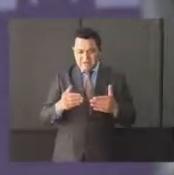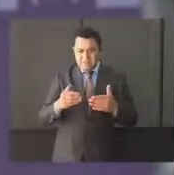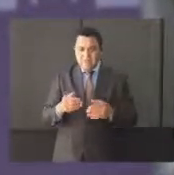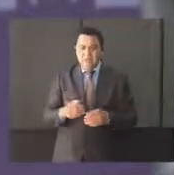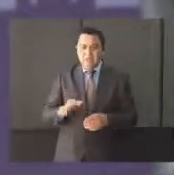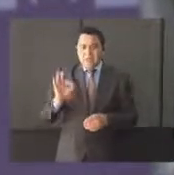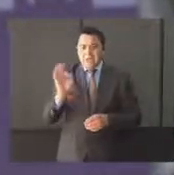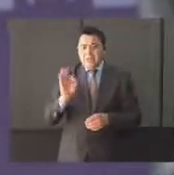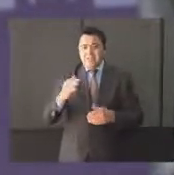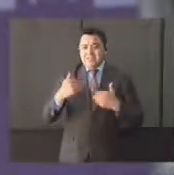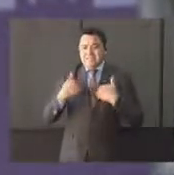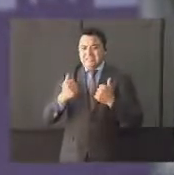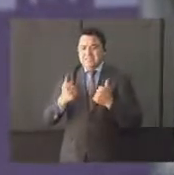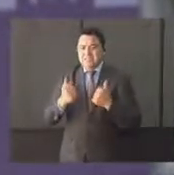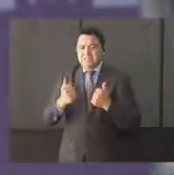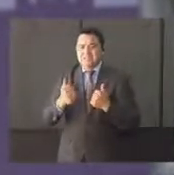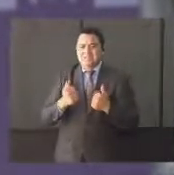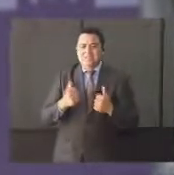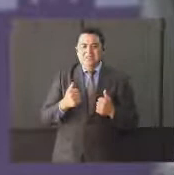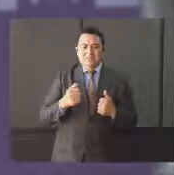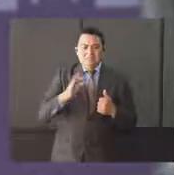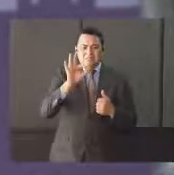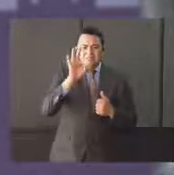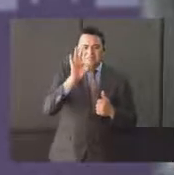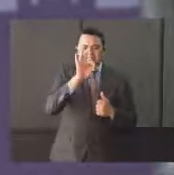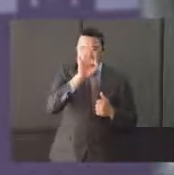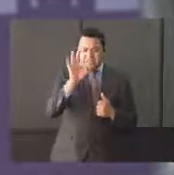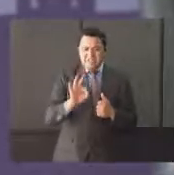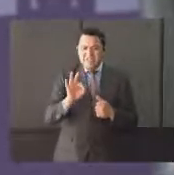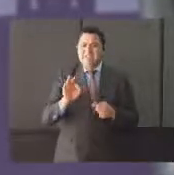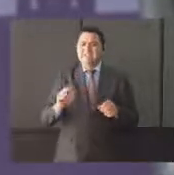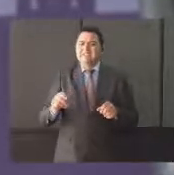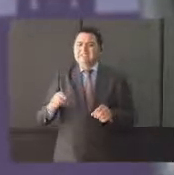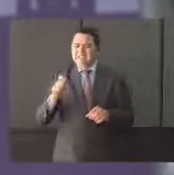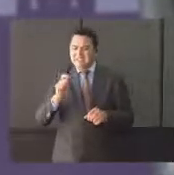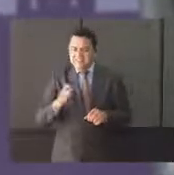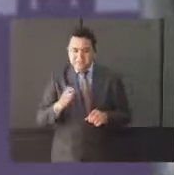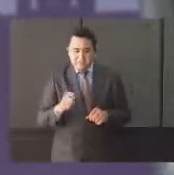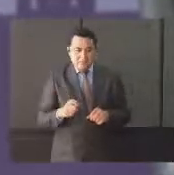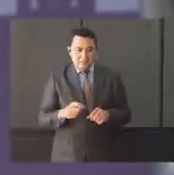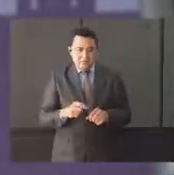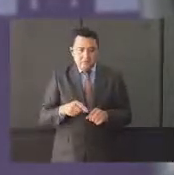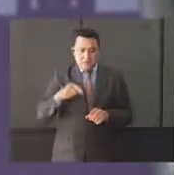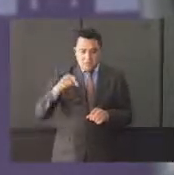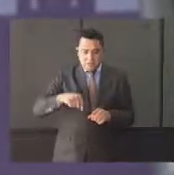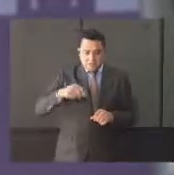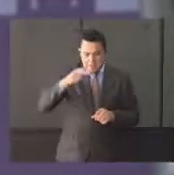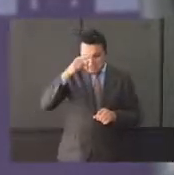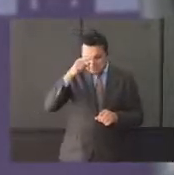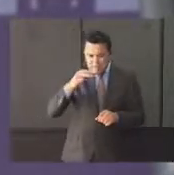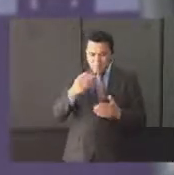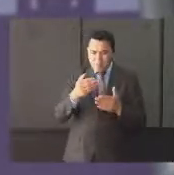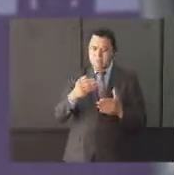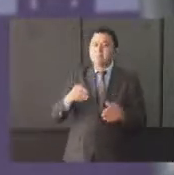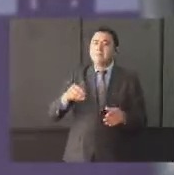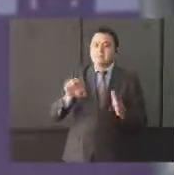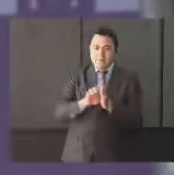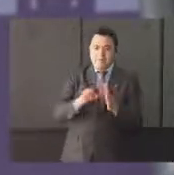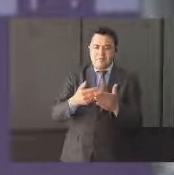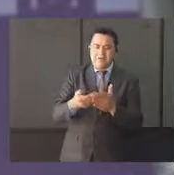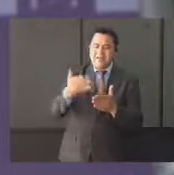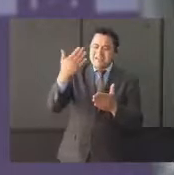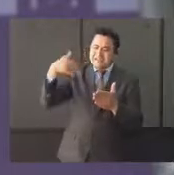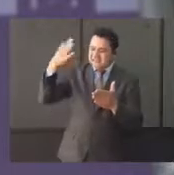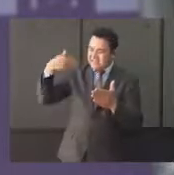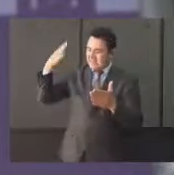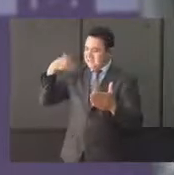destination country. But it was not until recently that the percentage of foreign population in Mexico was